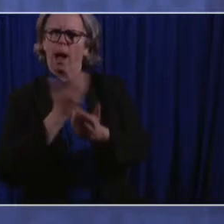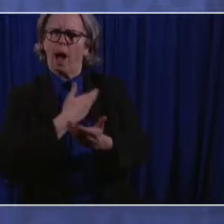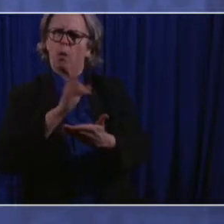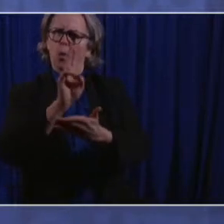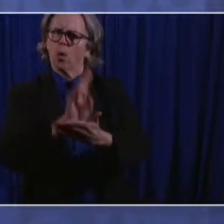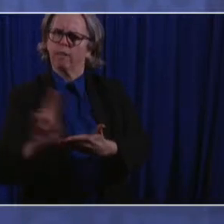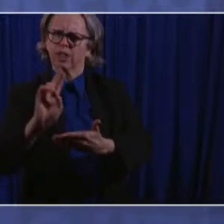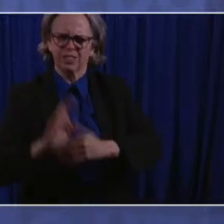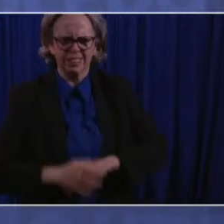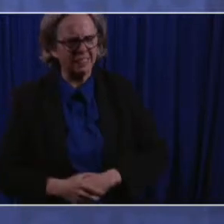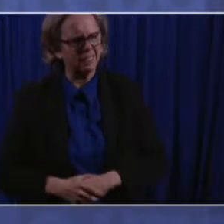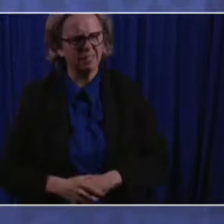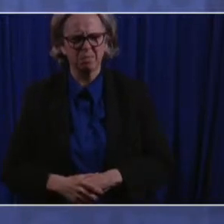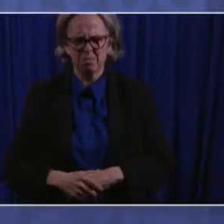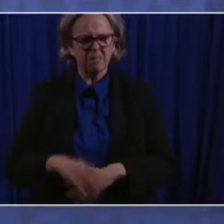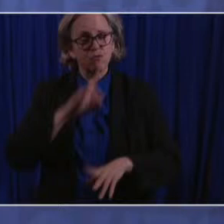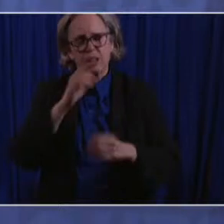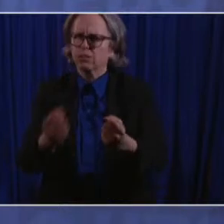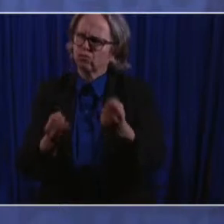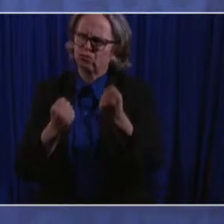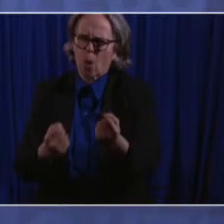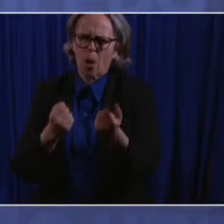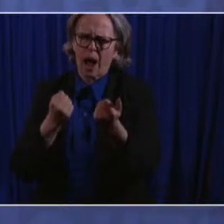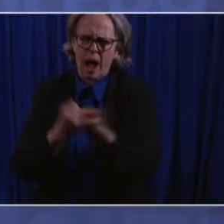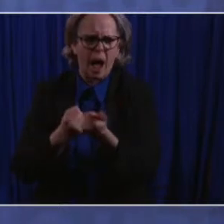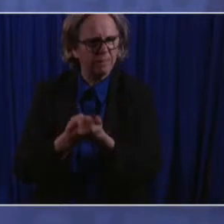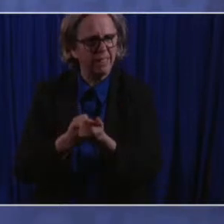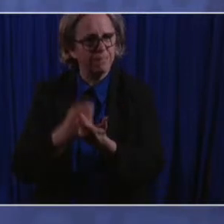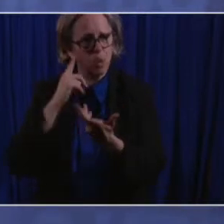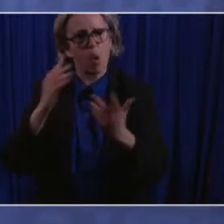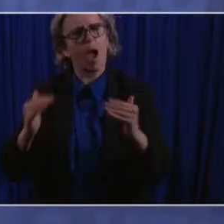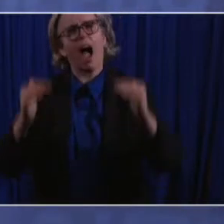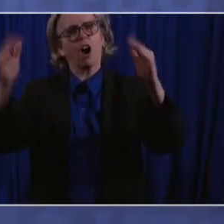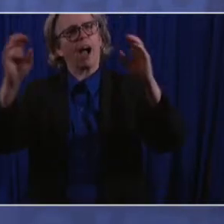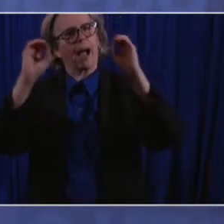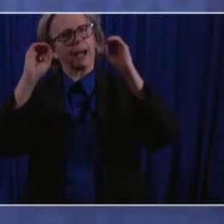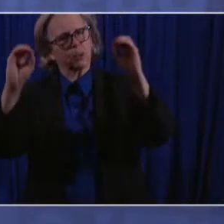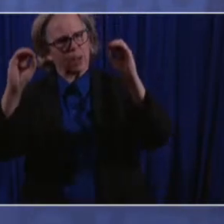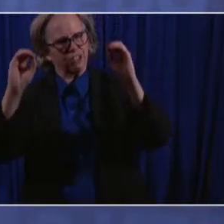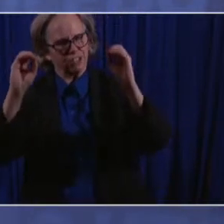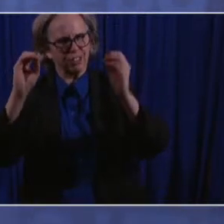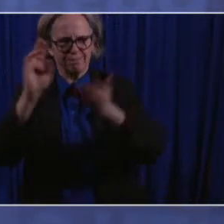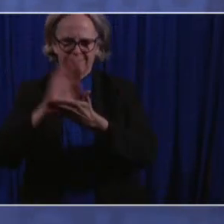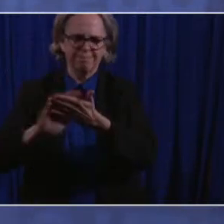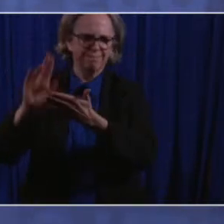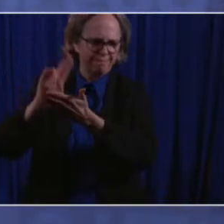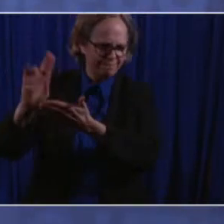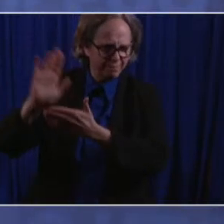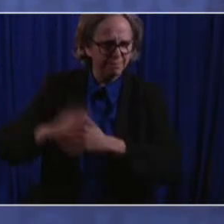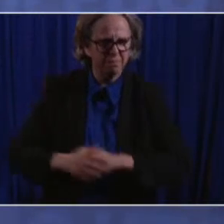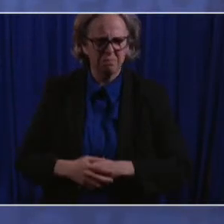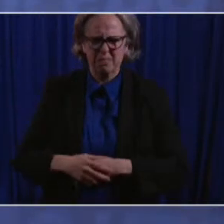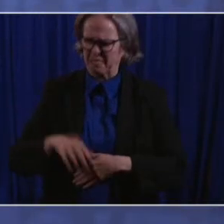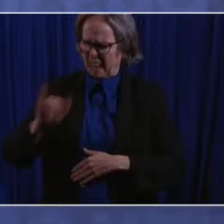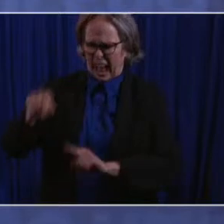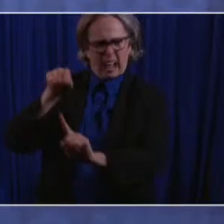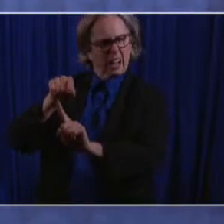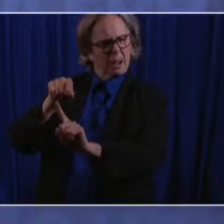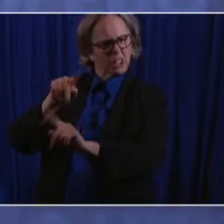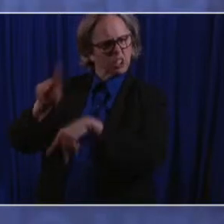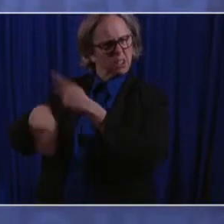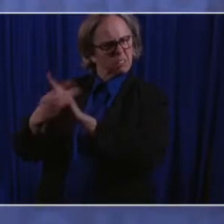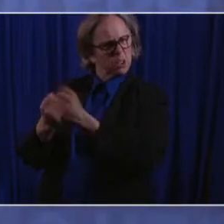advocate for higher education, and his support has enabled campuses throughout the state of Ohio to receive COVID